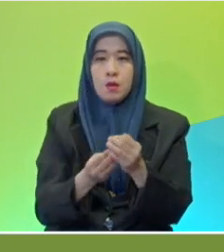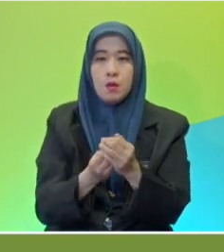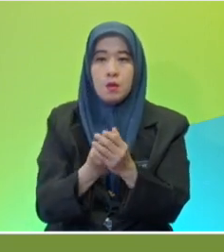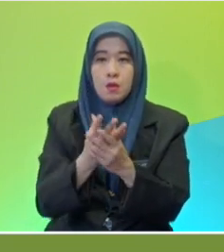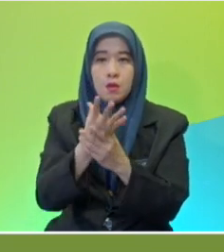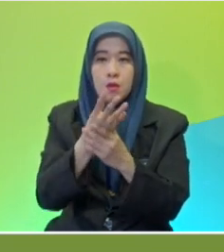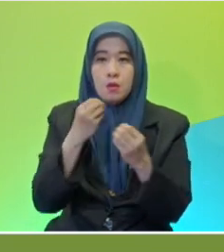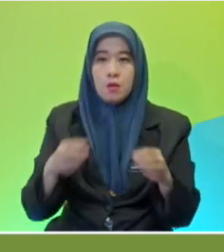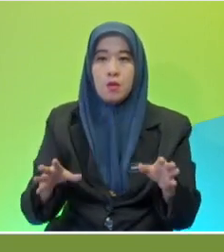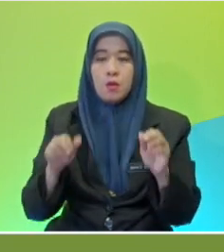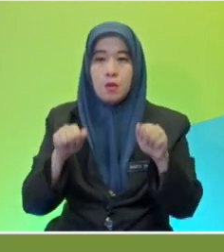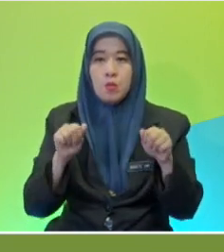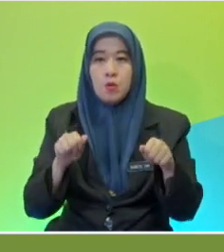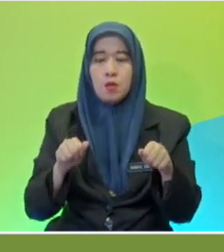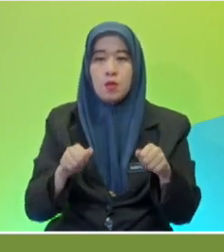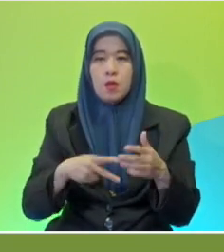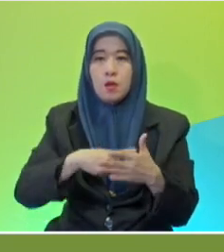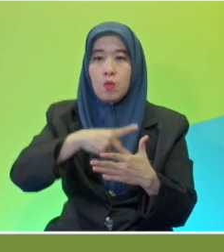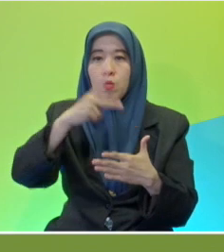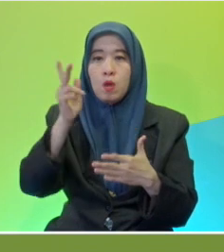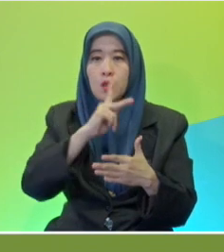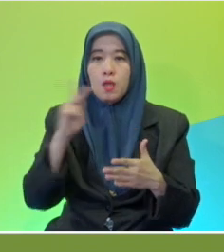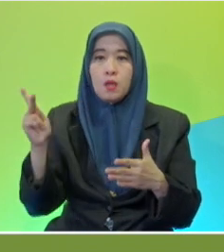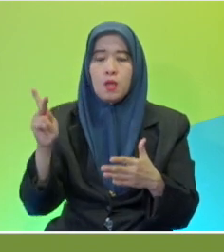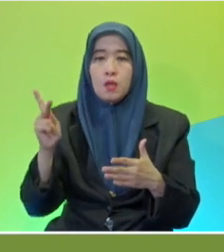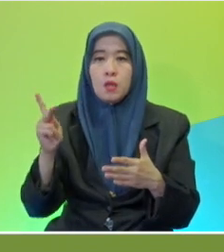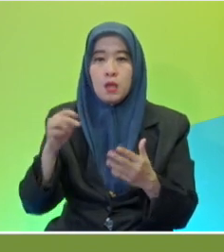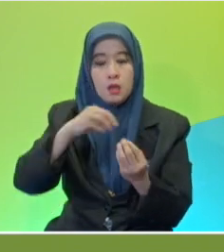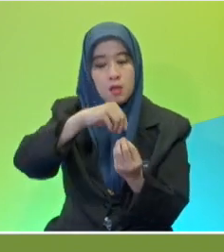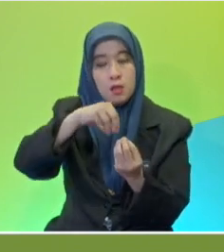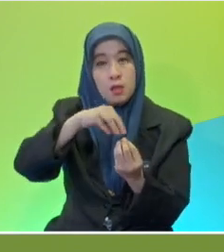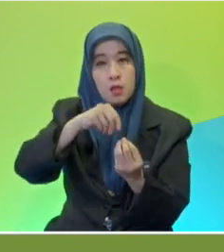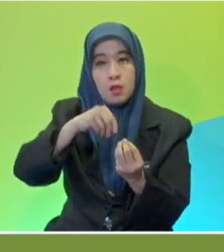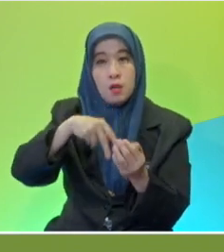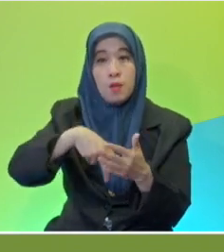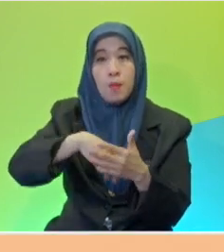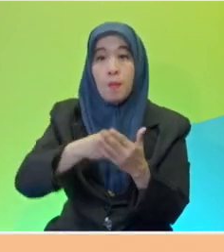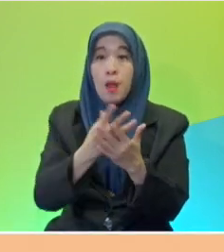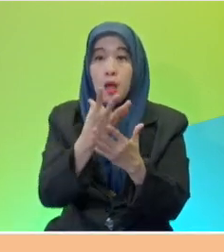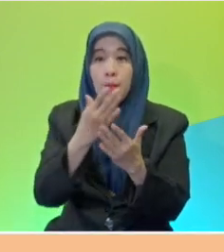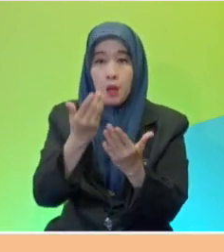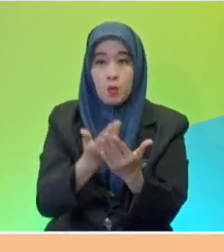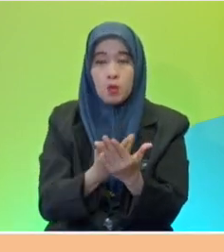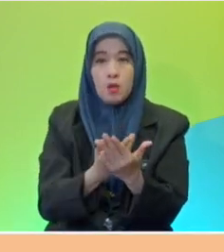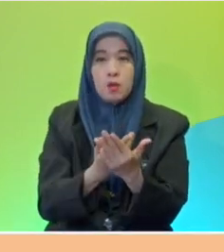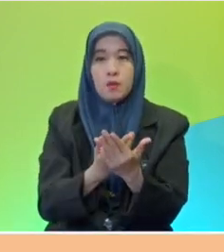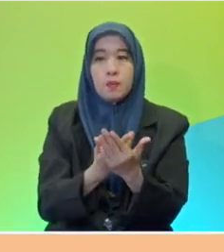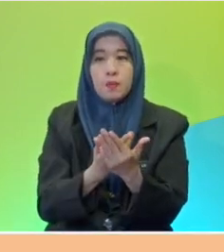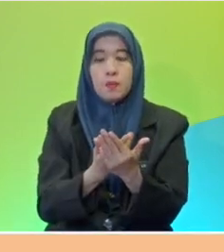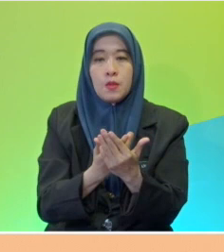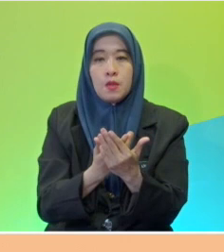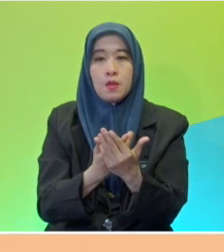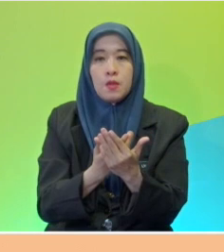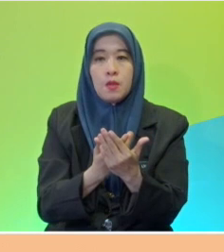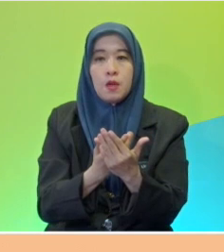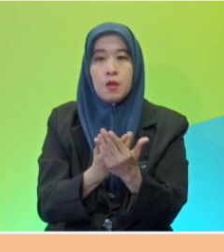can produce another seed. I mean, there's a fruits, all that. Correct? Okay, yeah. Okay, this is the one we must know. So this is the